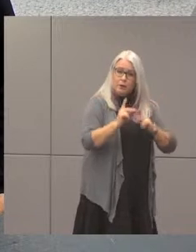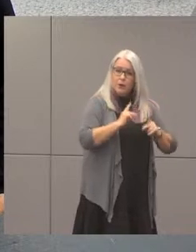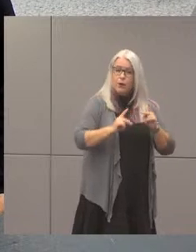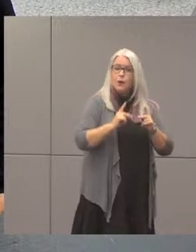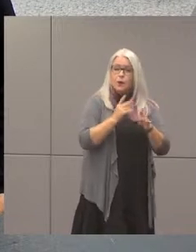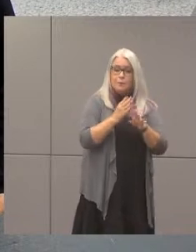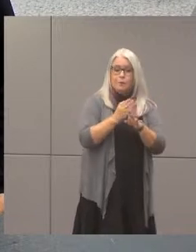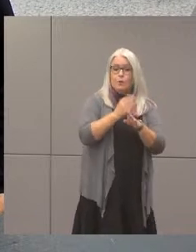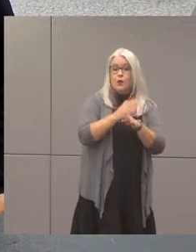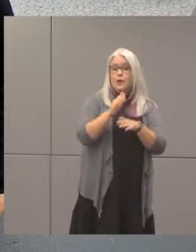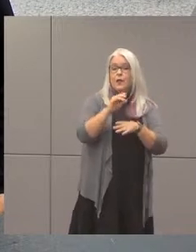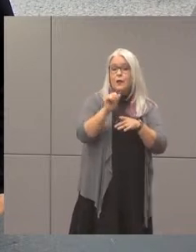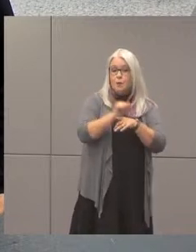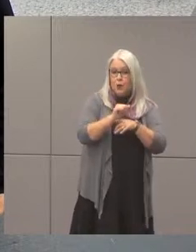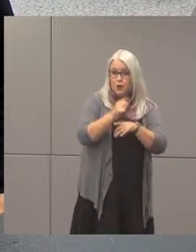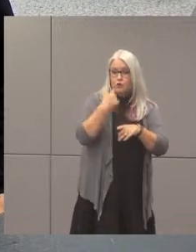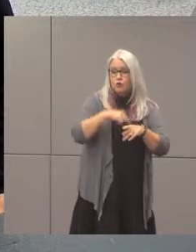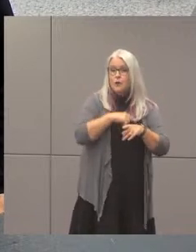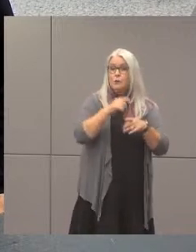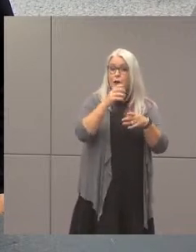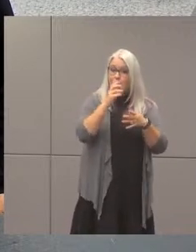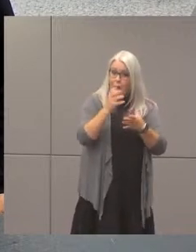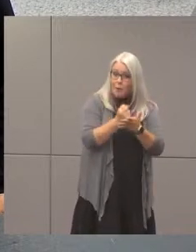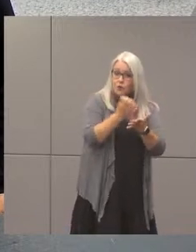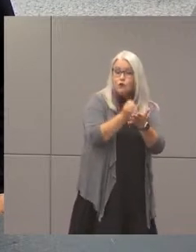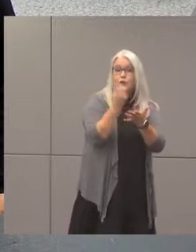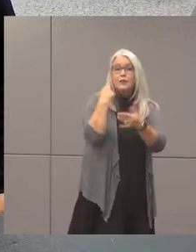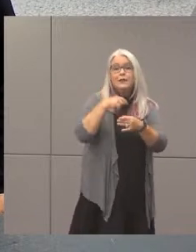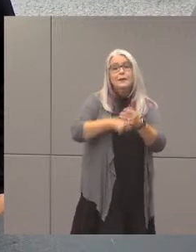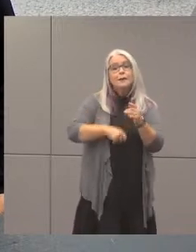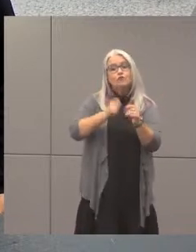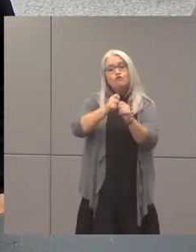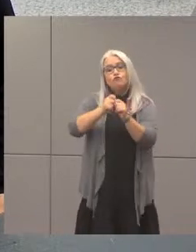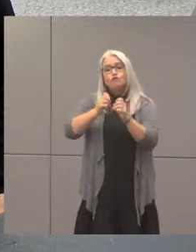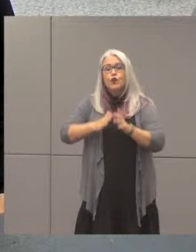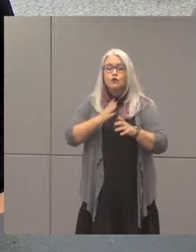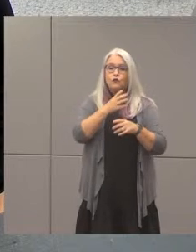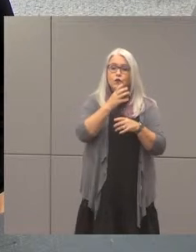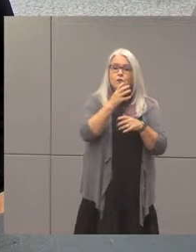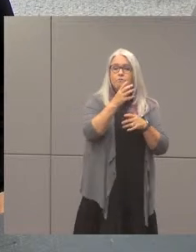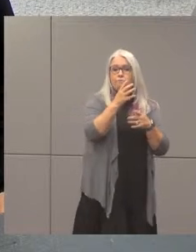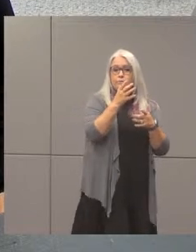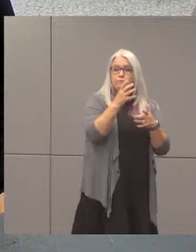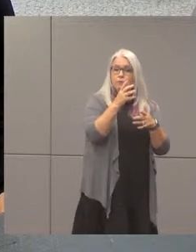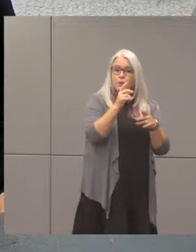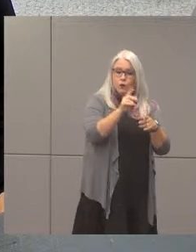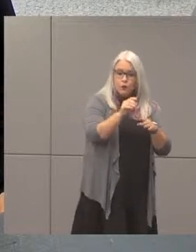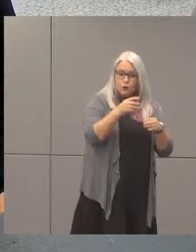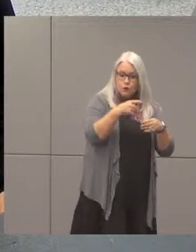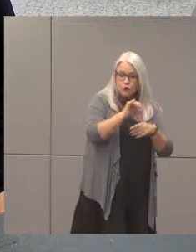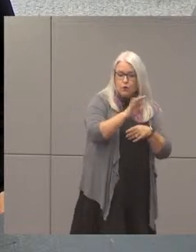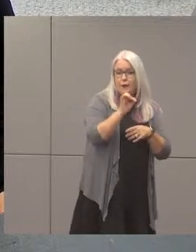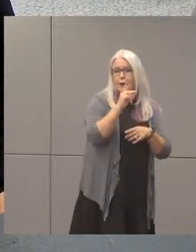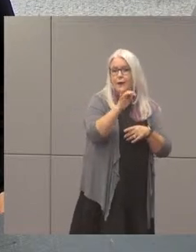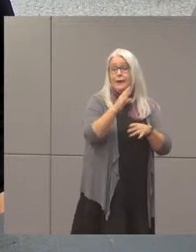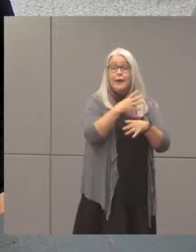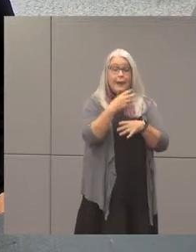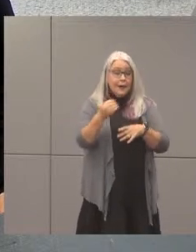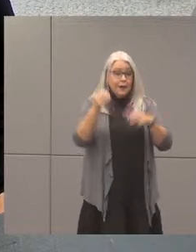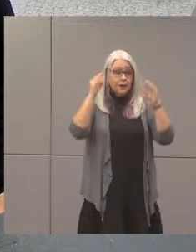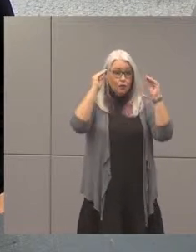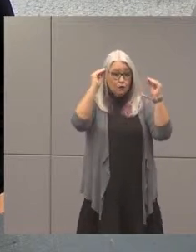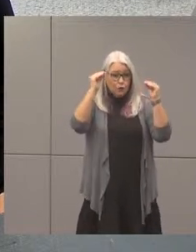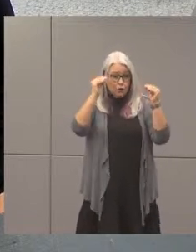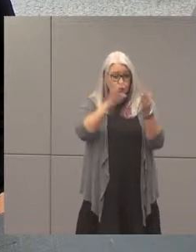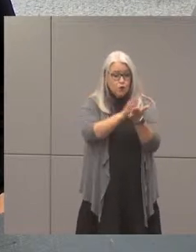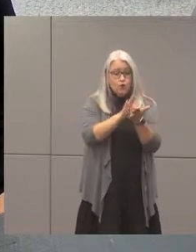pre-apprenticeship opportunity in construction trades. And so they work on construction trades and academic skills at the same